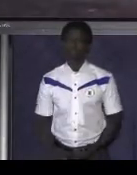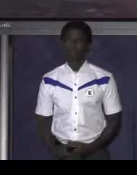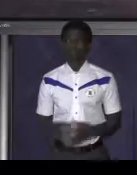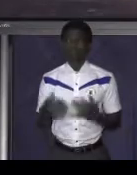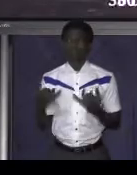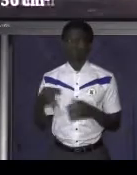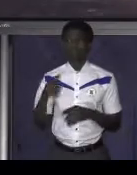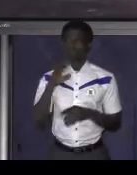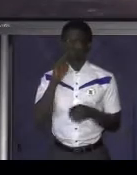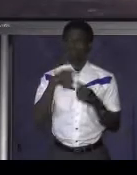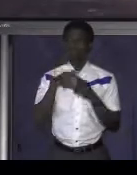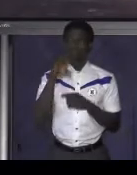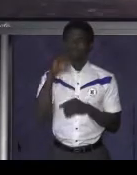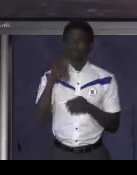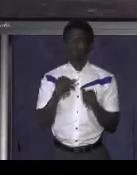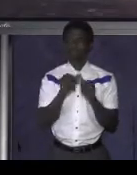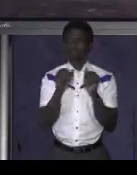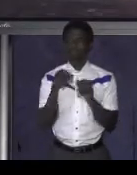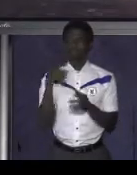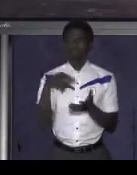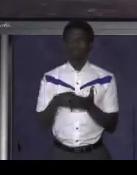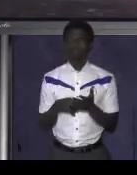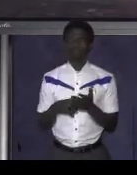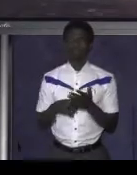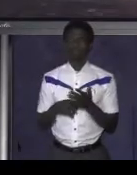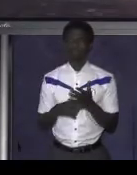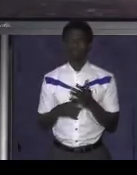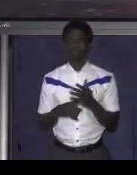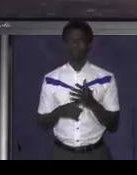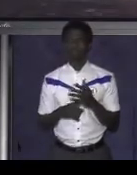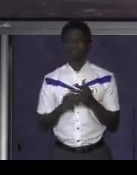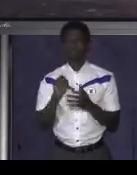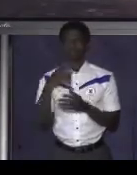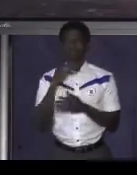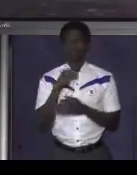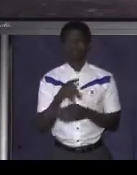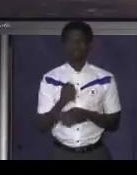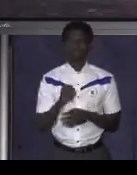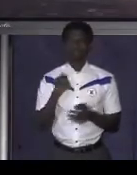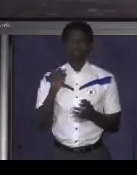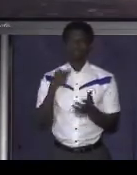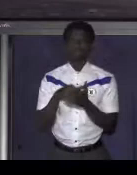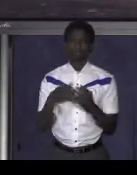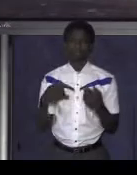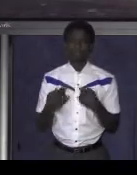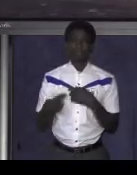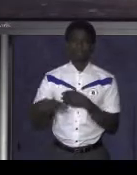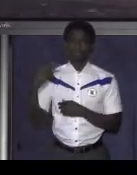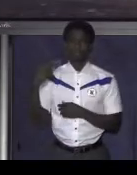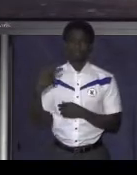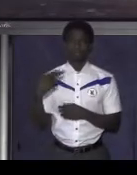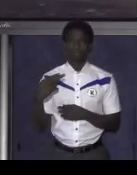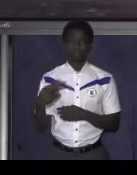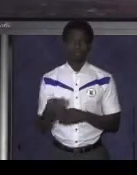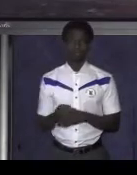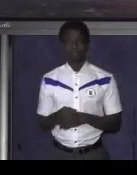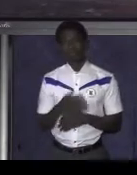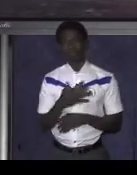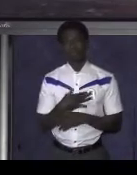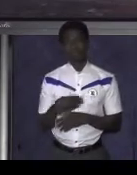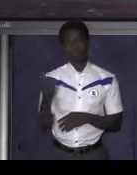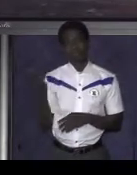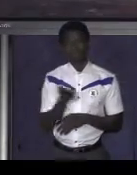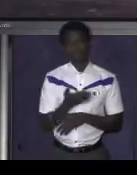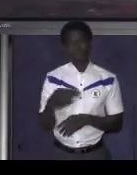Now you have to find the area of this parallelogram. Now the parallelogram has an height, has a slant height, and then it